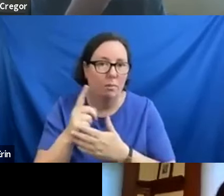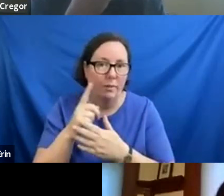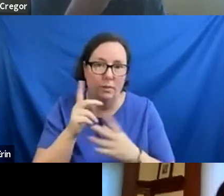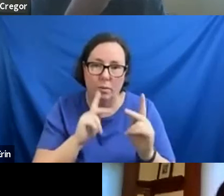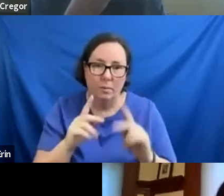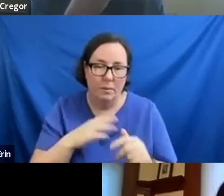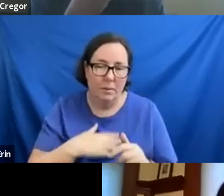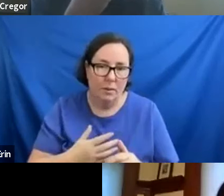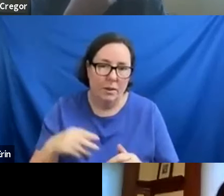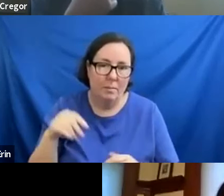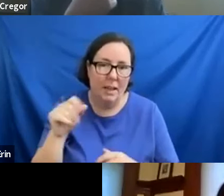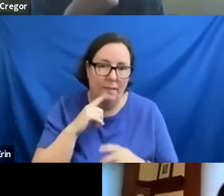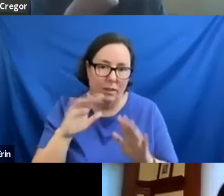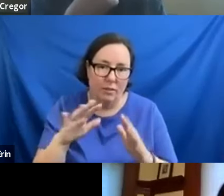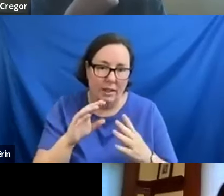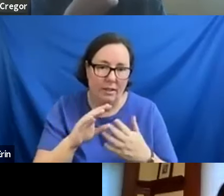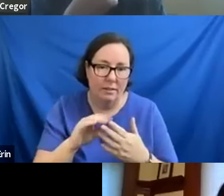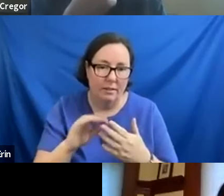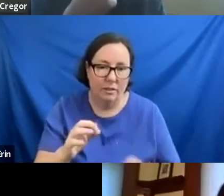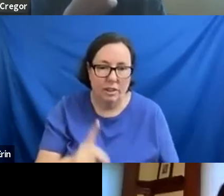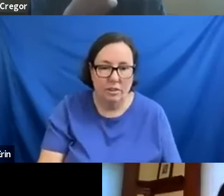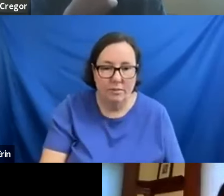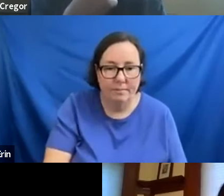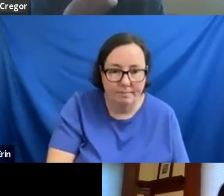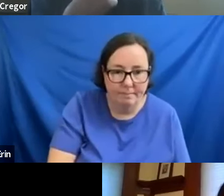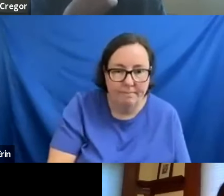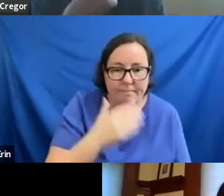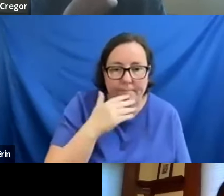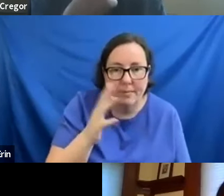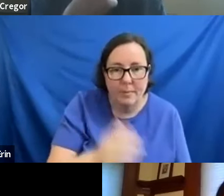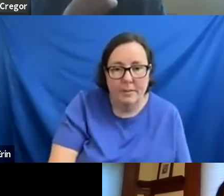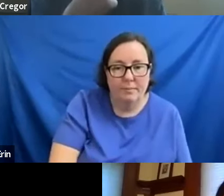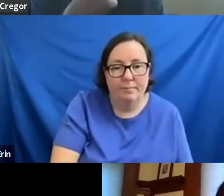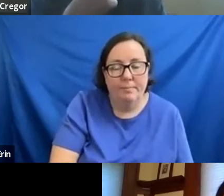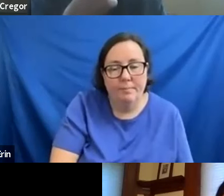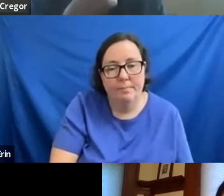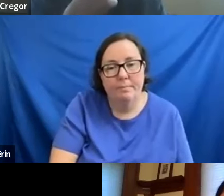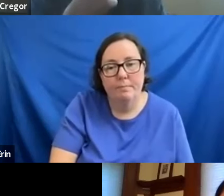of pocket for a great education at our expense. Thank you very much.